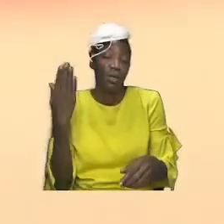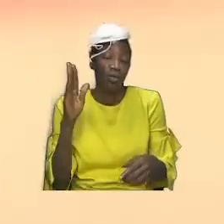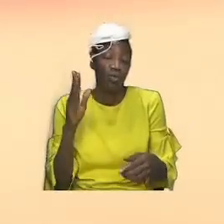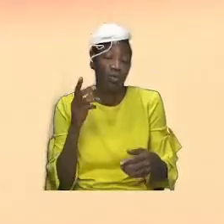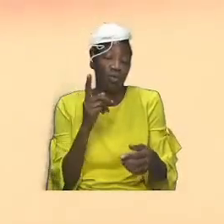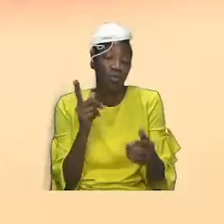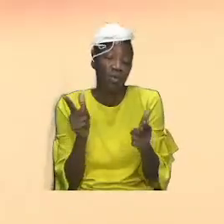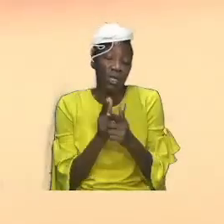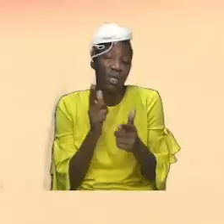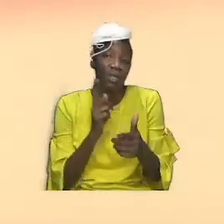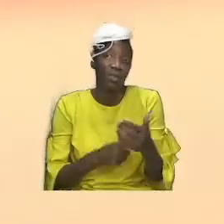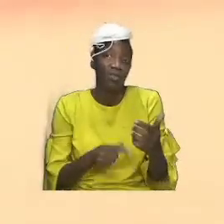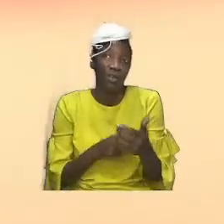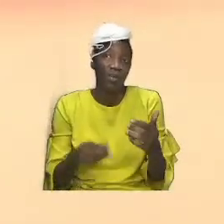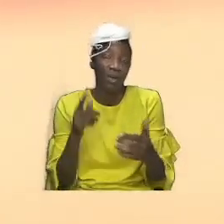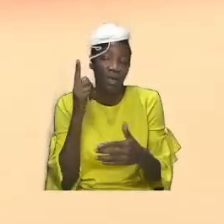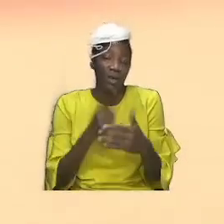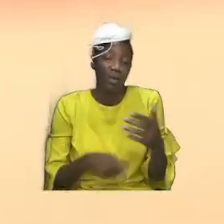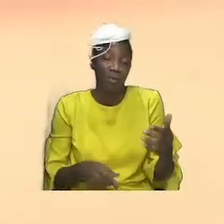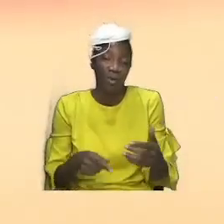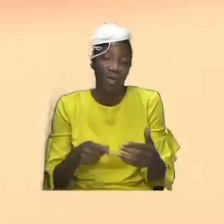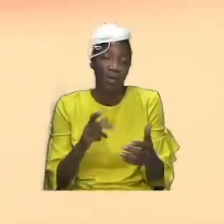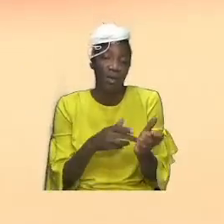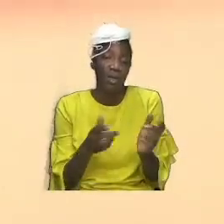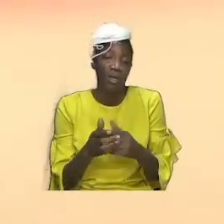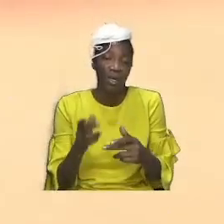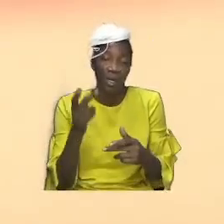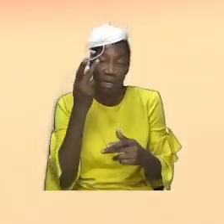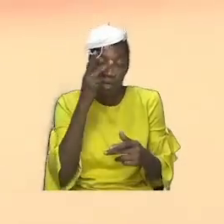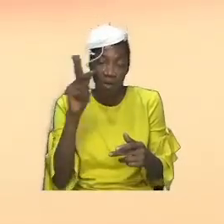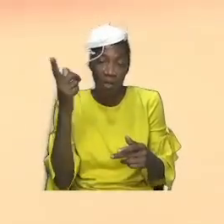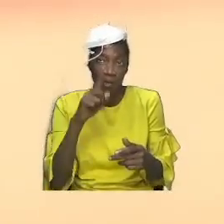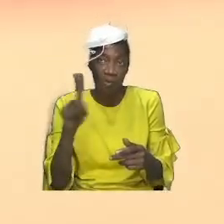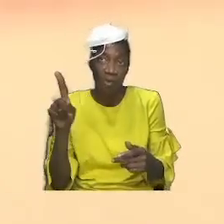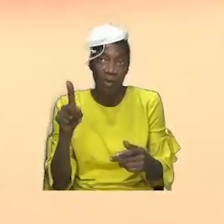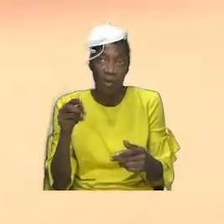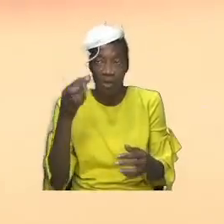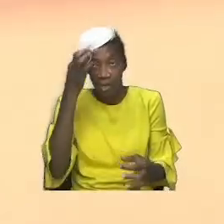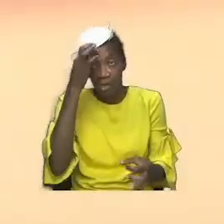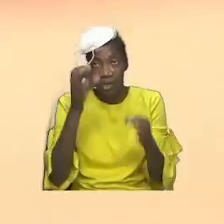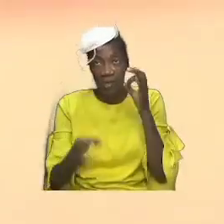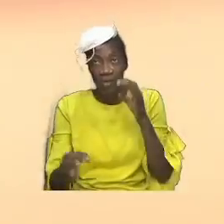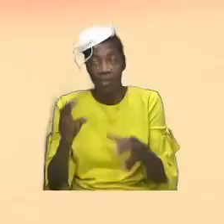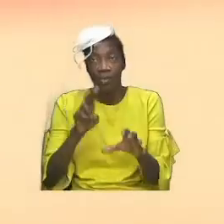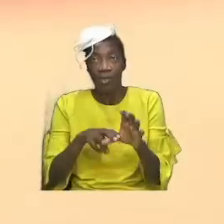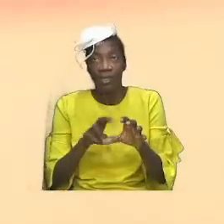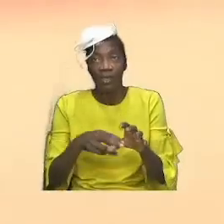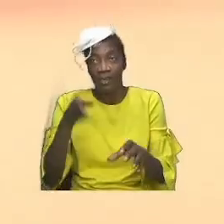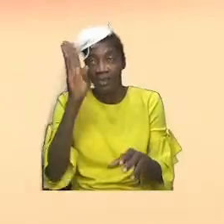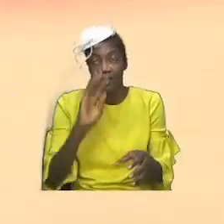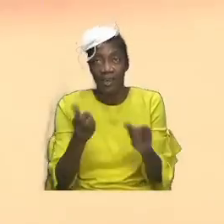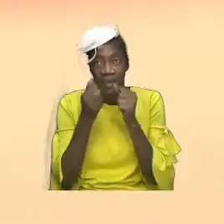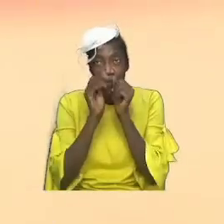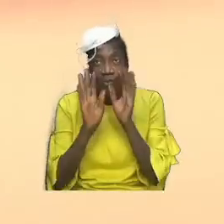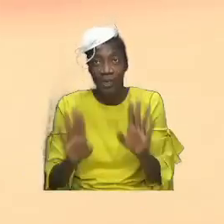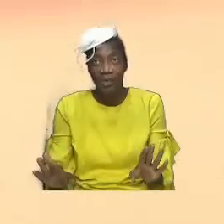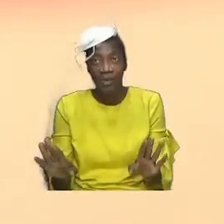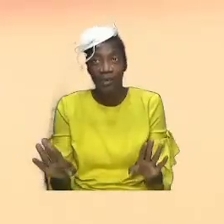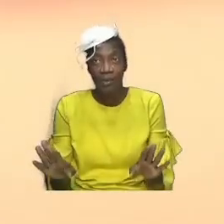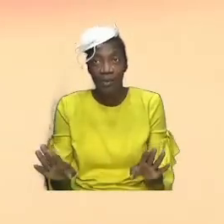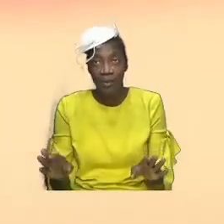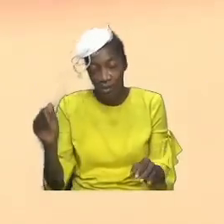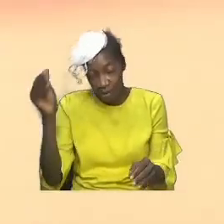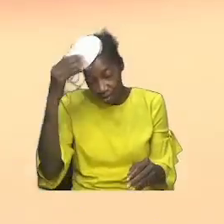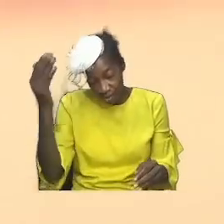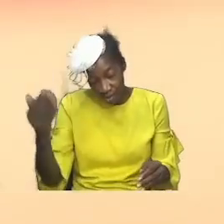What will he be looking for at the judgment seat of Christ? God bless you. Let's bow